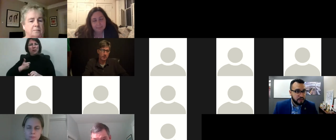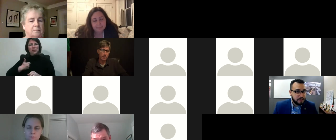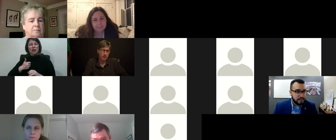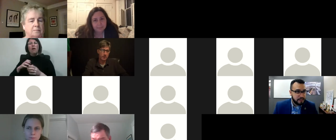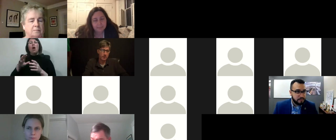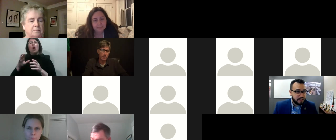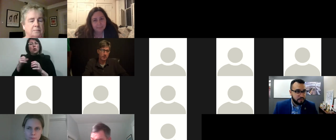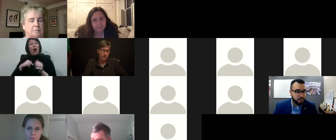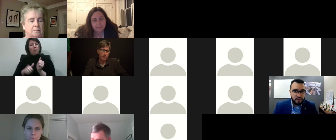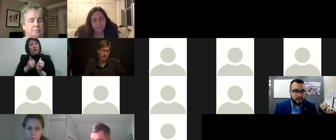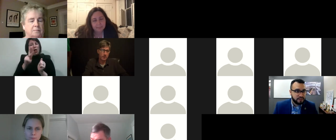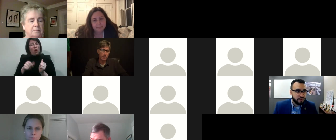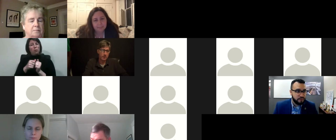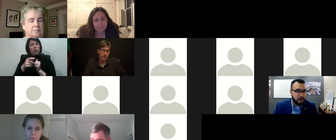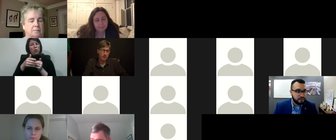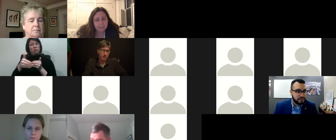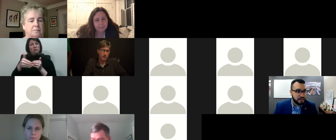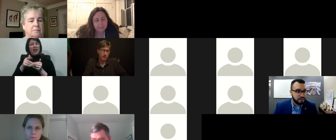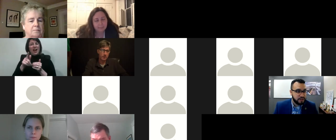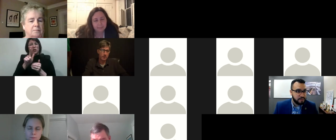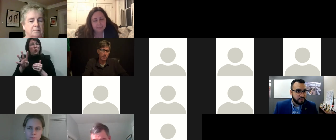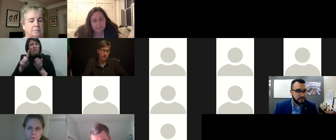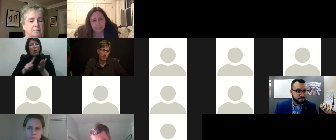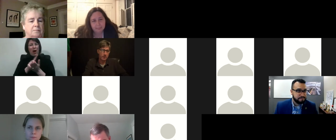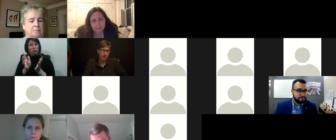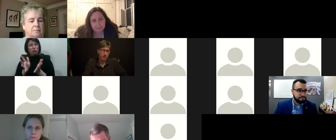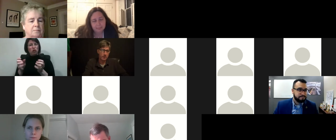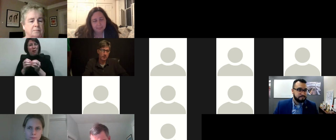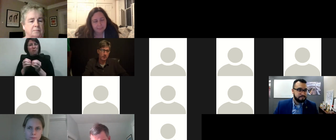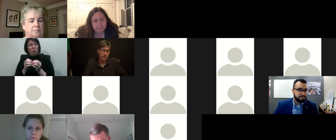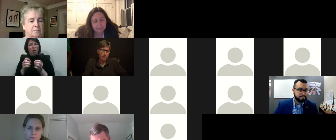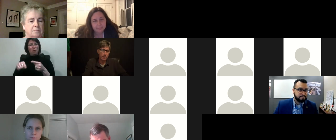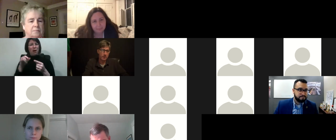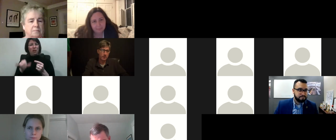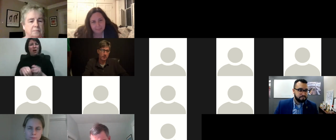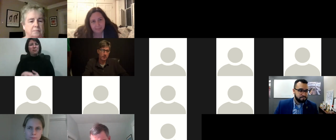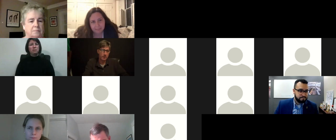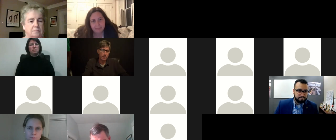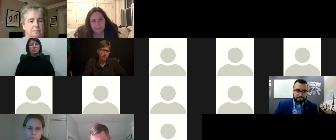with you at some point within the next 24 hours to chat about this.